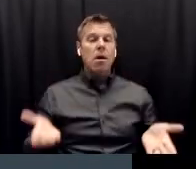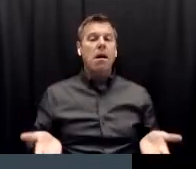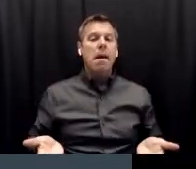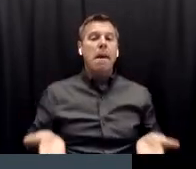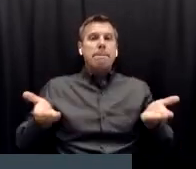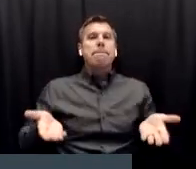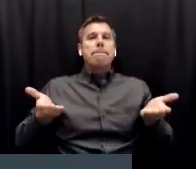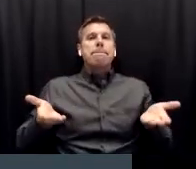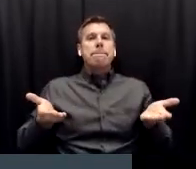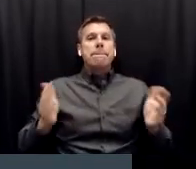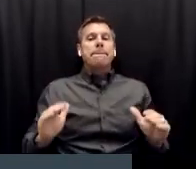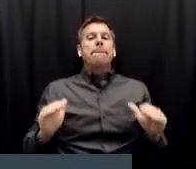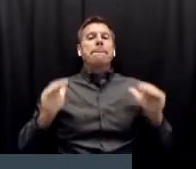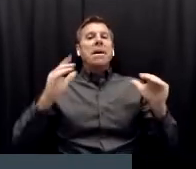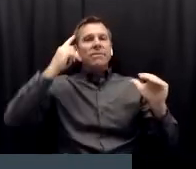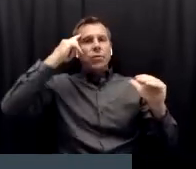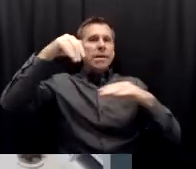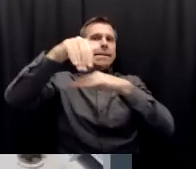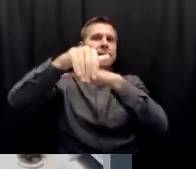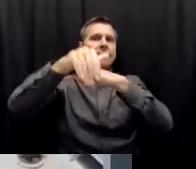when it comes to night flying.